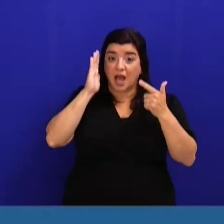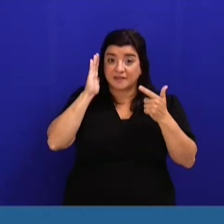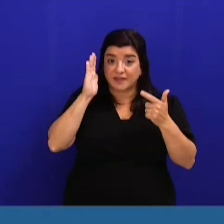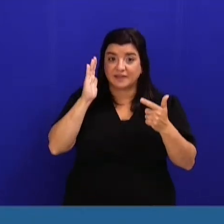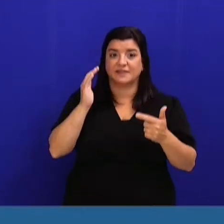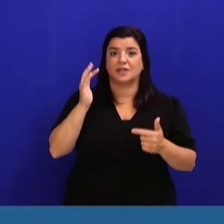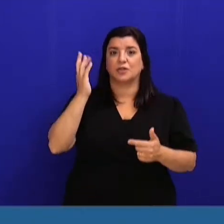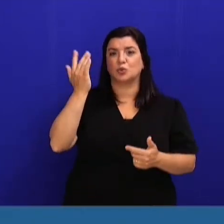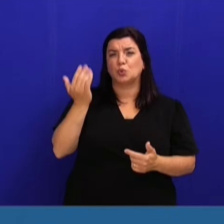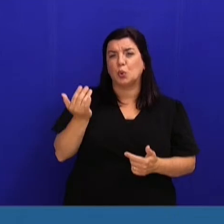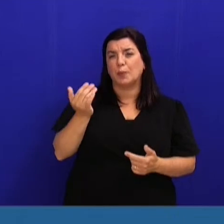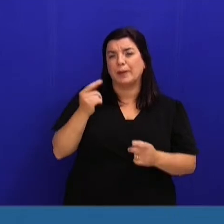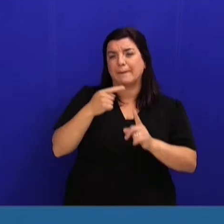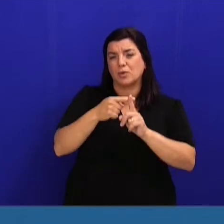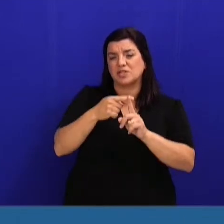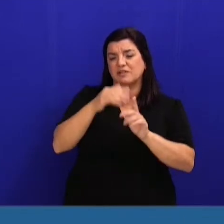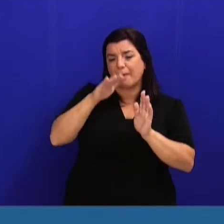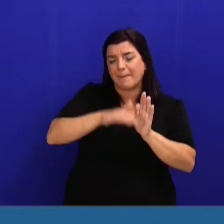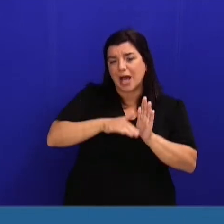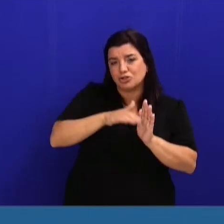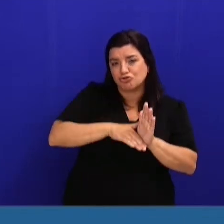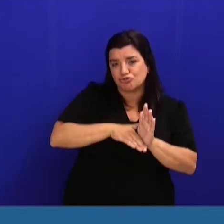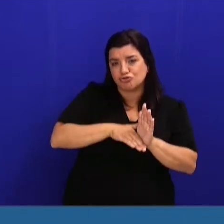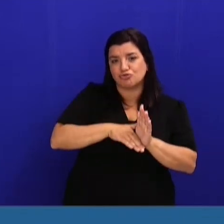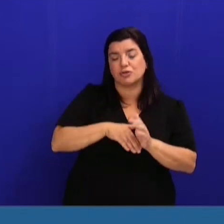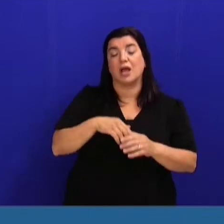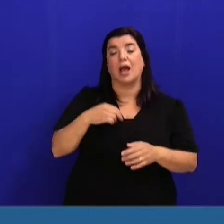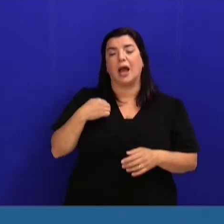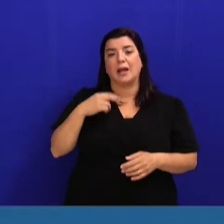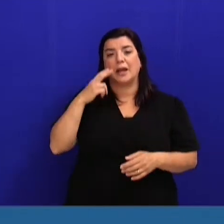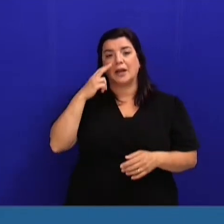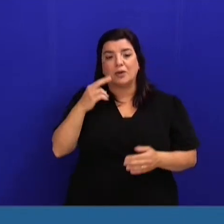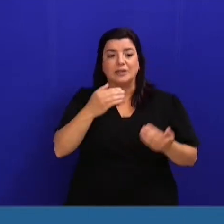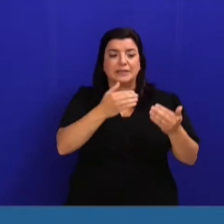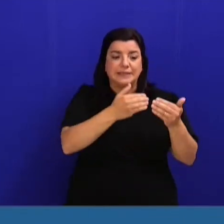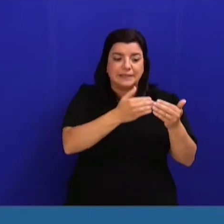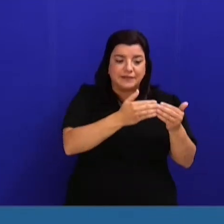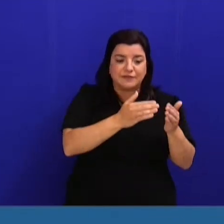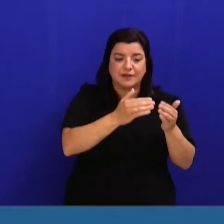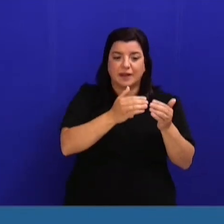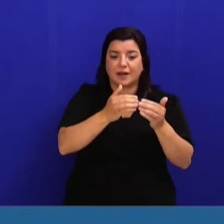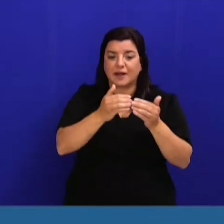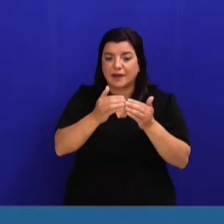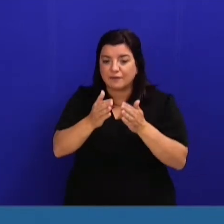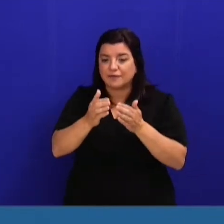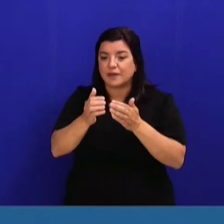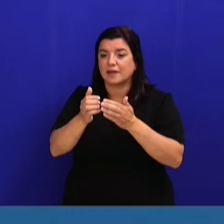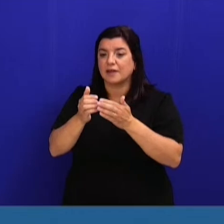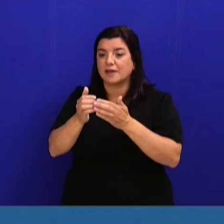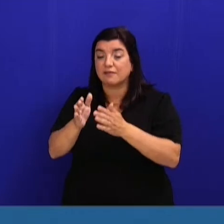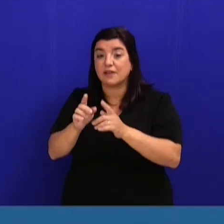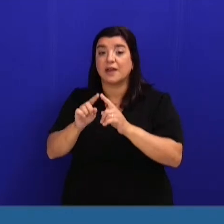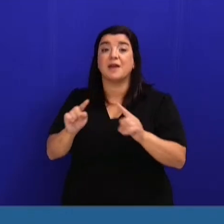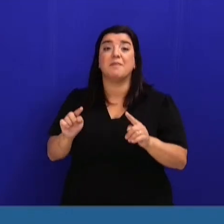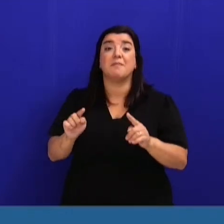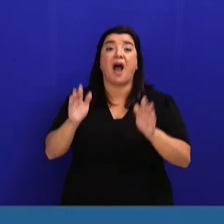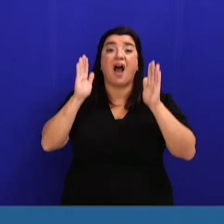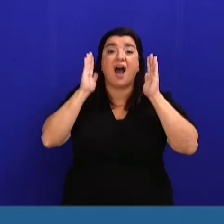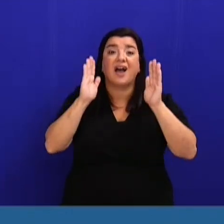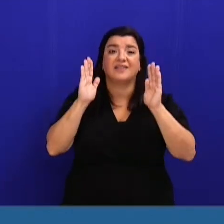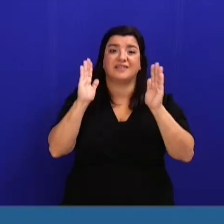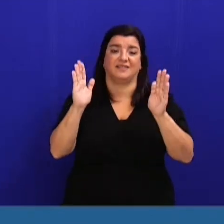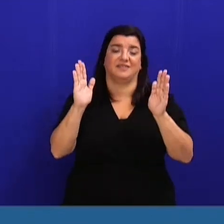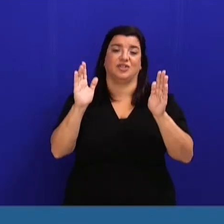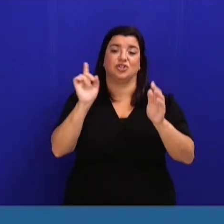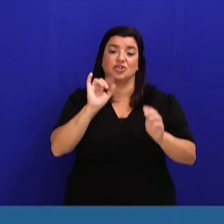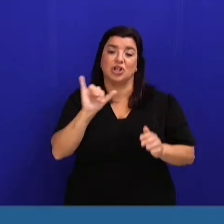stabbli qed jippermettilna li bil-mod il-mod niftħu, però rridu nkunu kawteli niftakru li dan